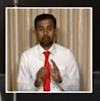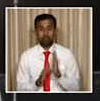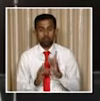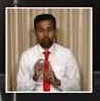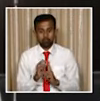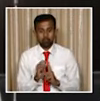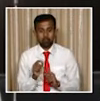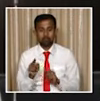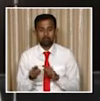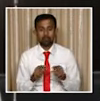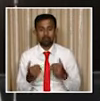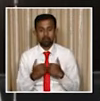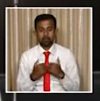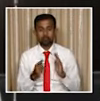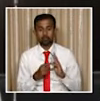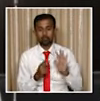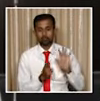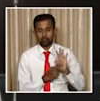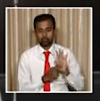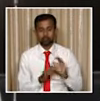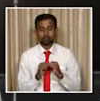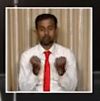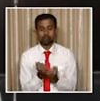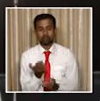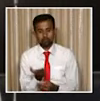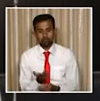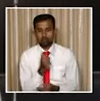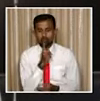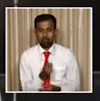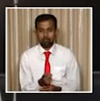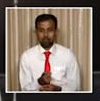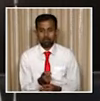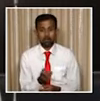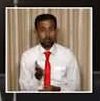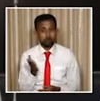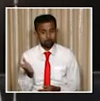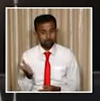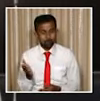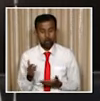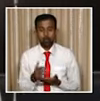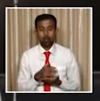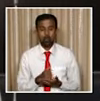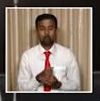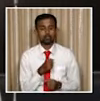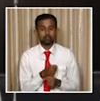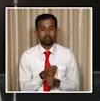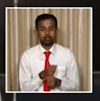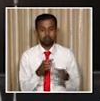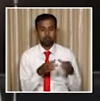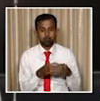and all its agencies, international community, all governmental and civil